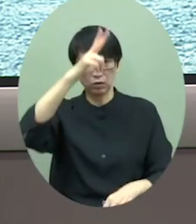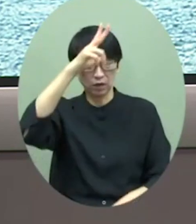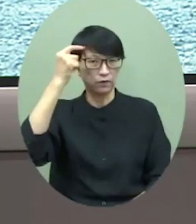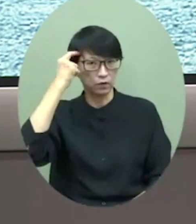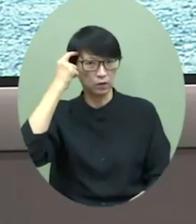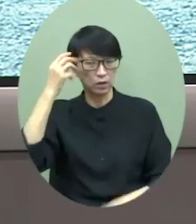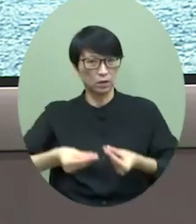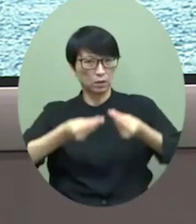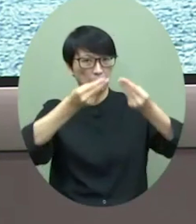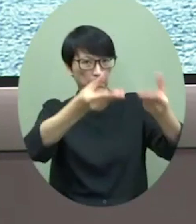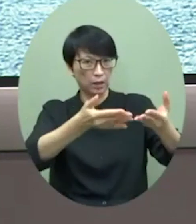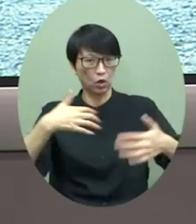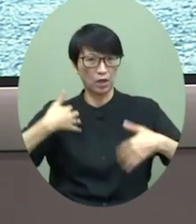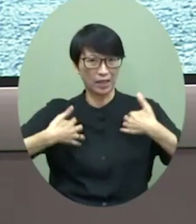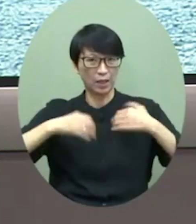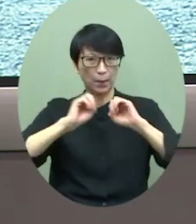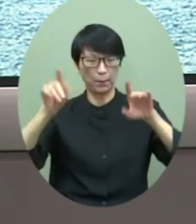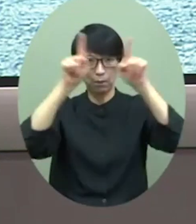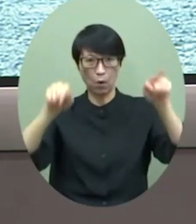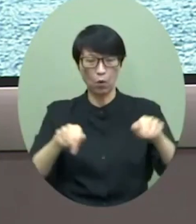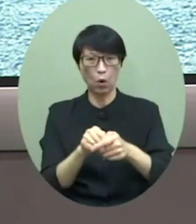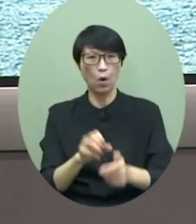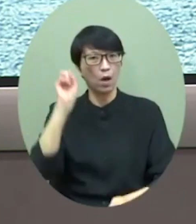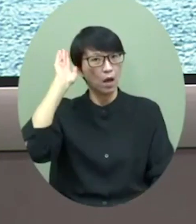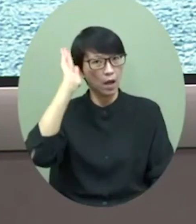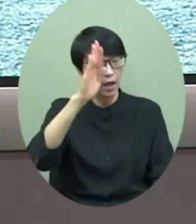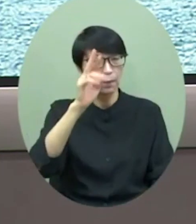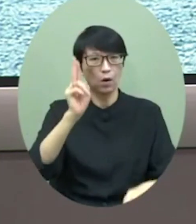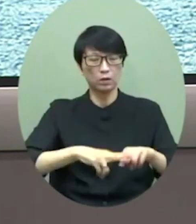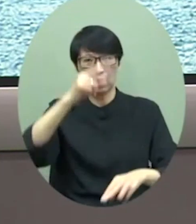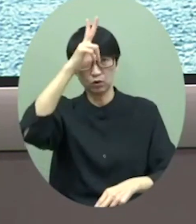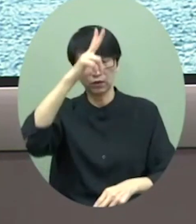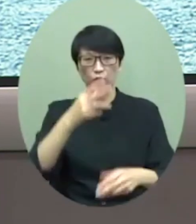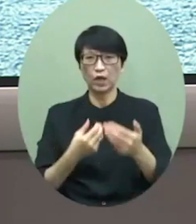year. In order to provide the legal basis for this